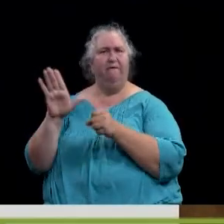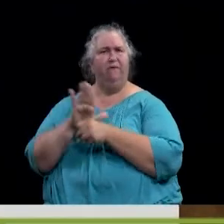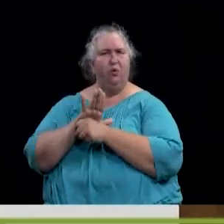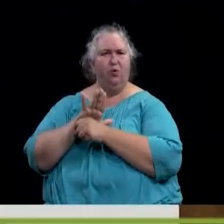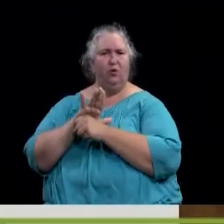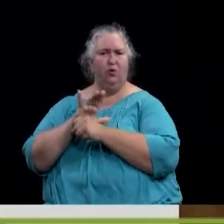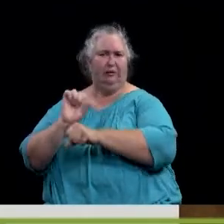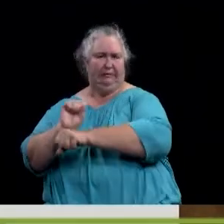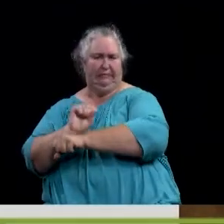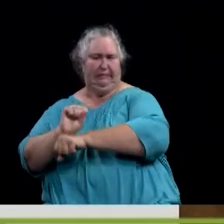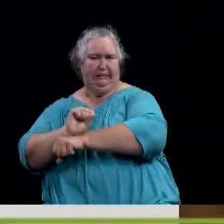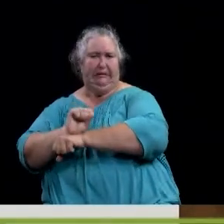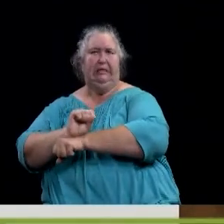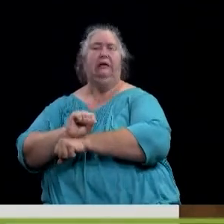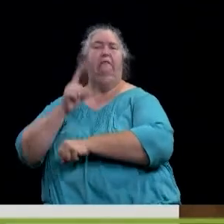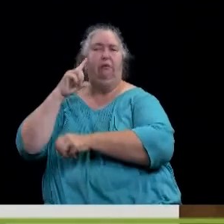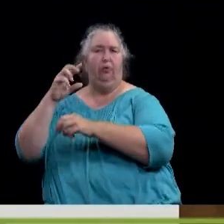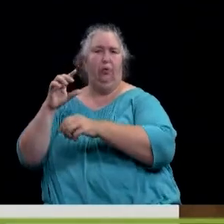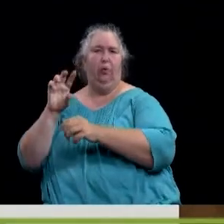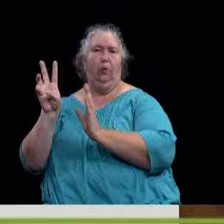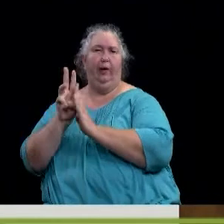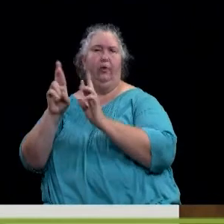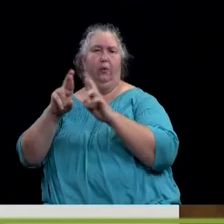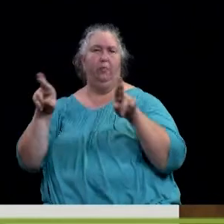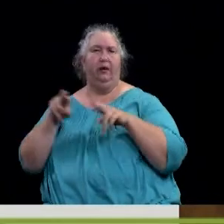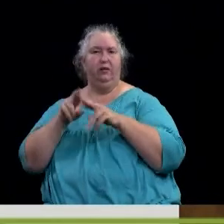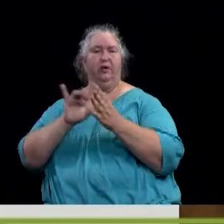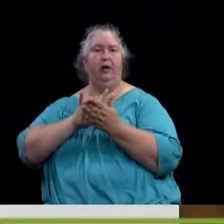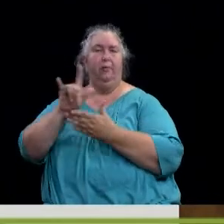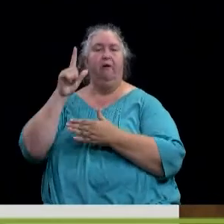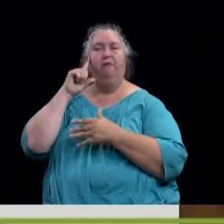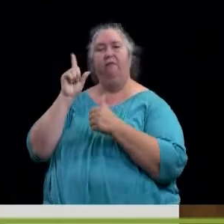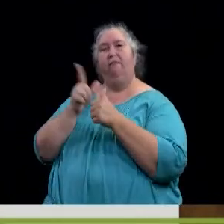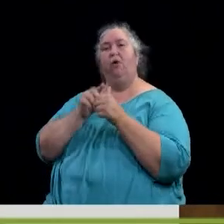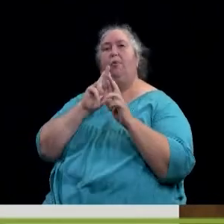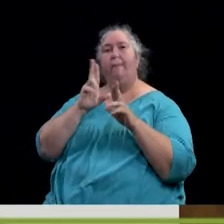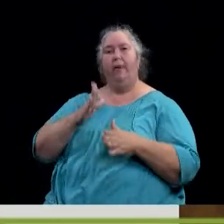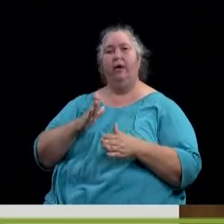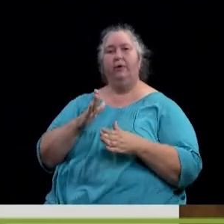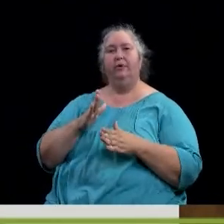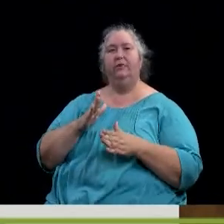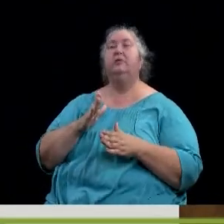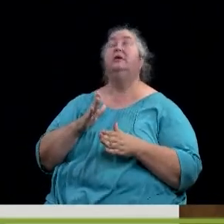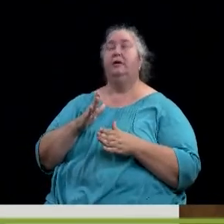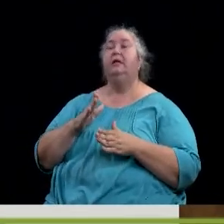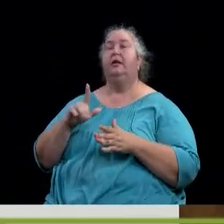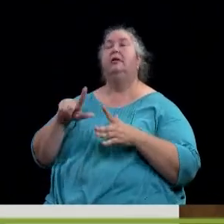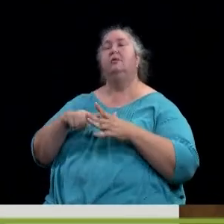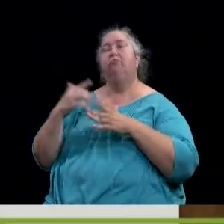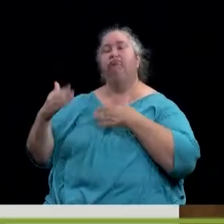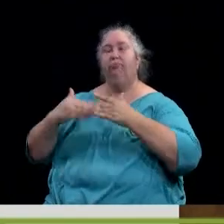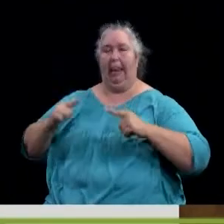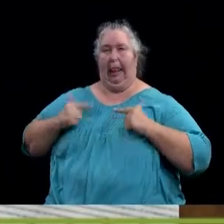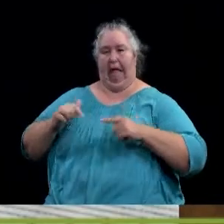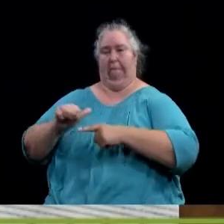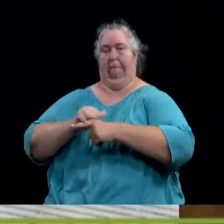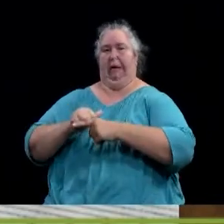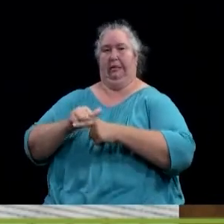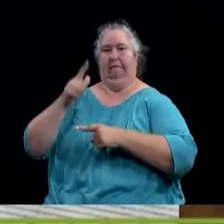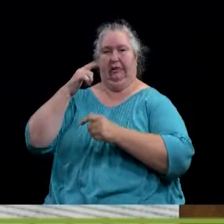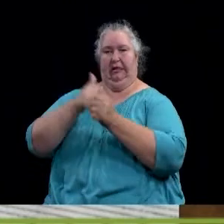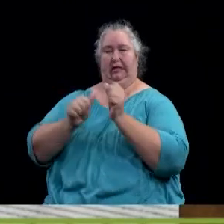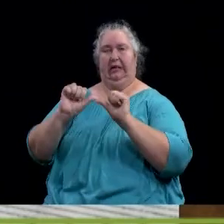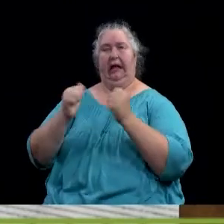first responders and other agencies put boots on the ground for a live practice of each agency's disaster response plans.